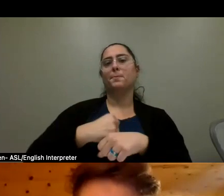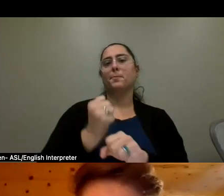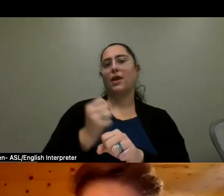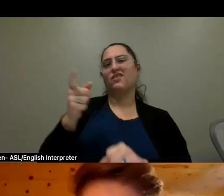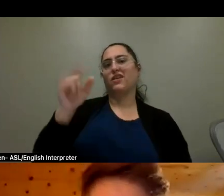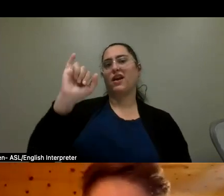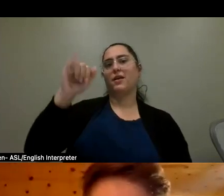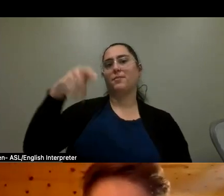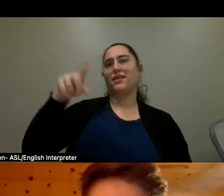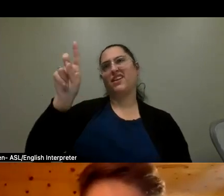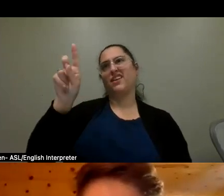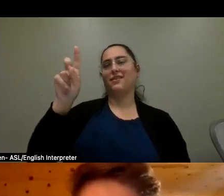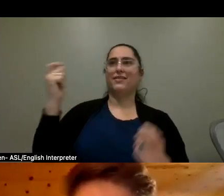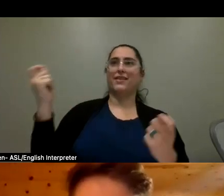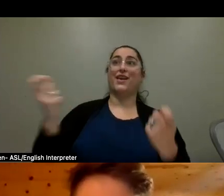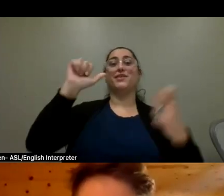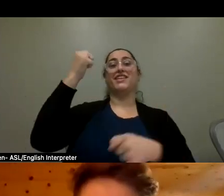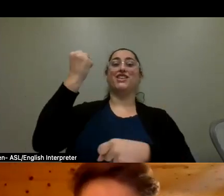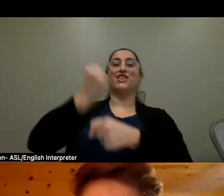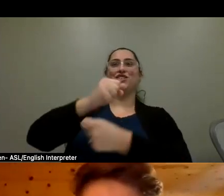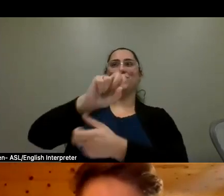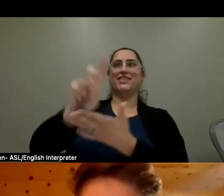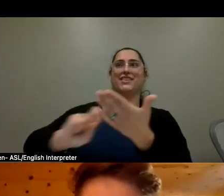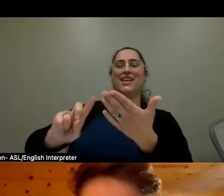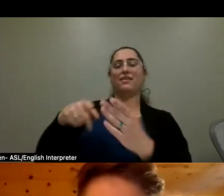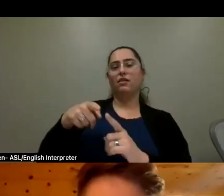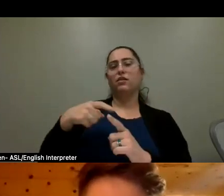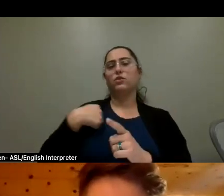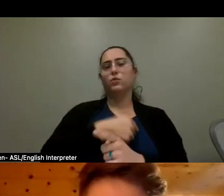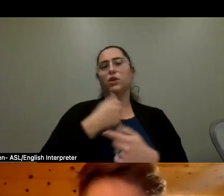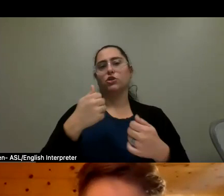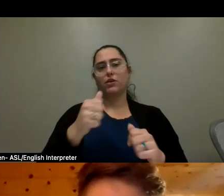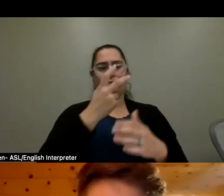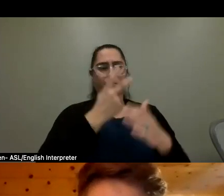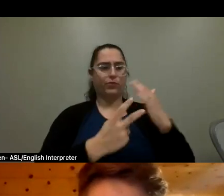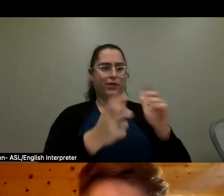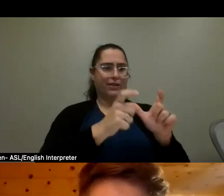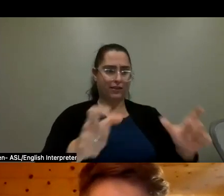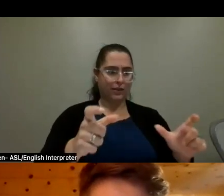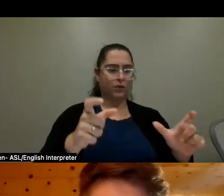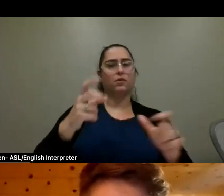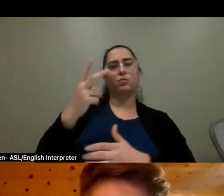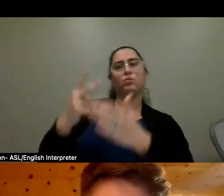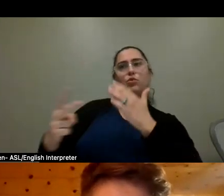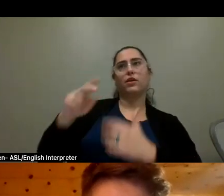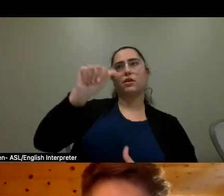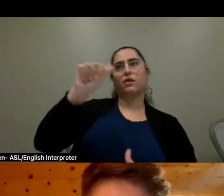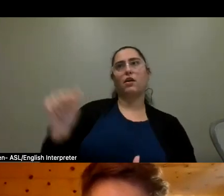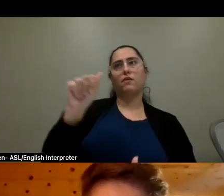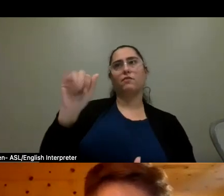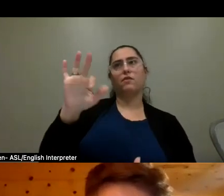Design, celebrating 10 years. So we can try to redesign this sequence and then predict with AlphaFold. So this